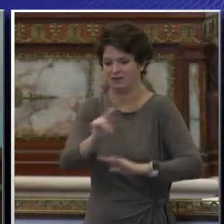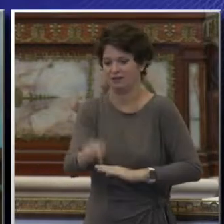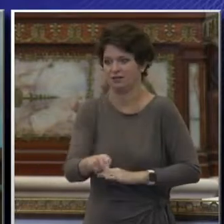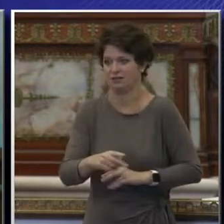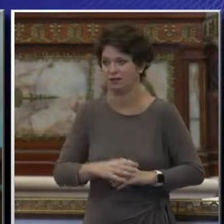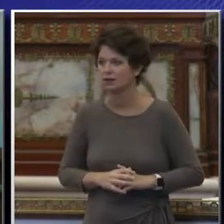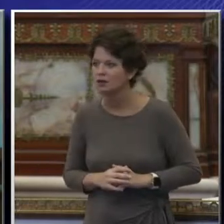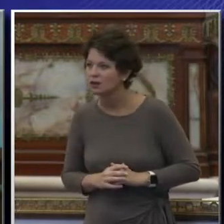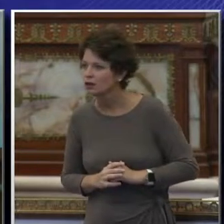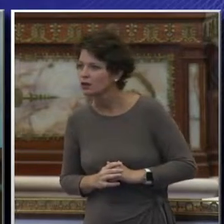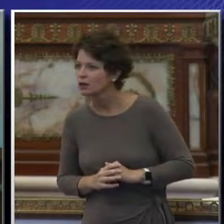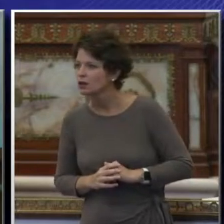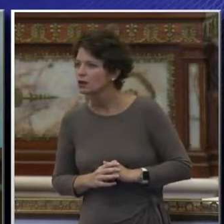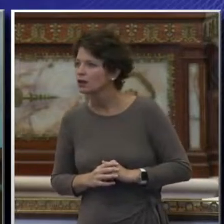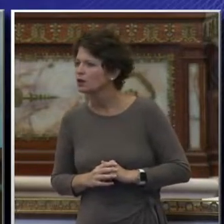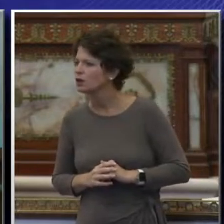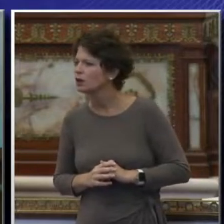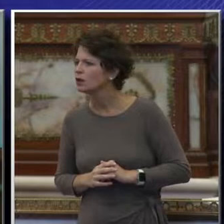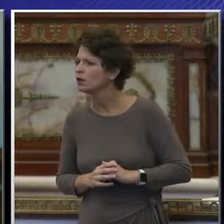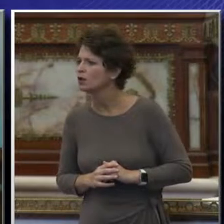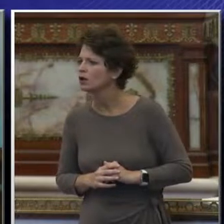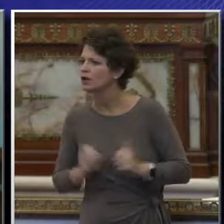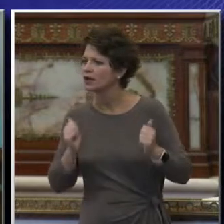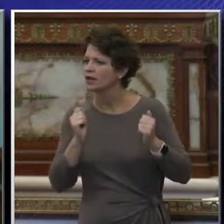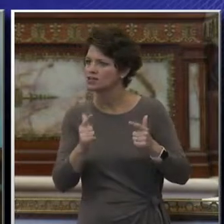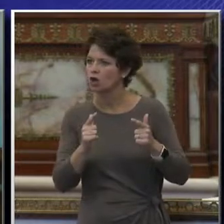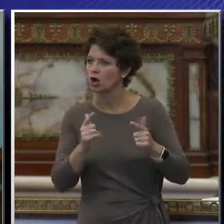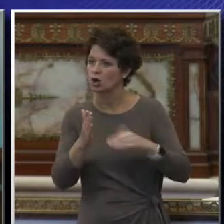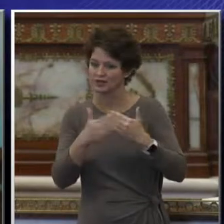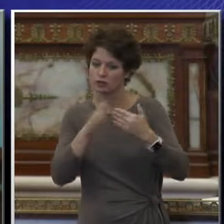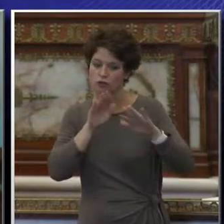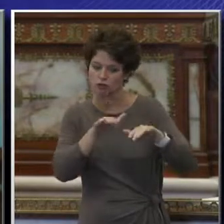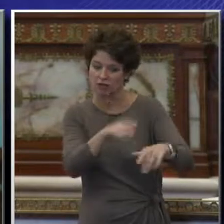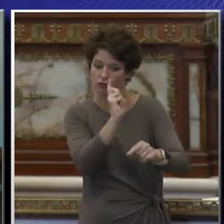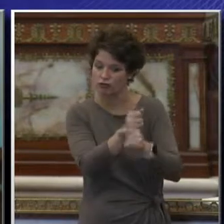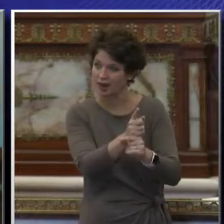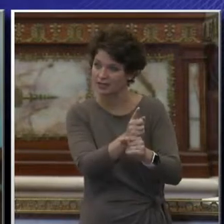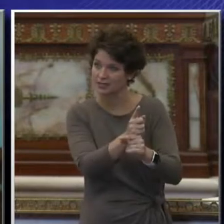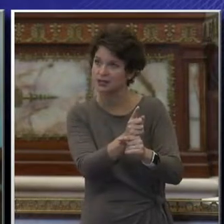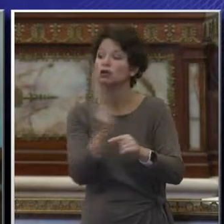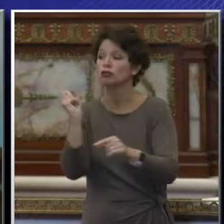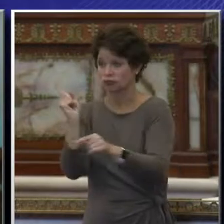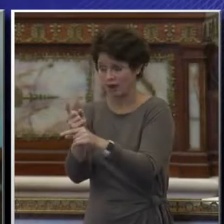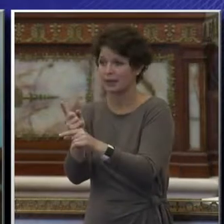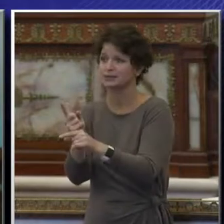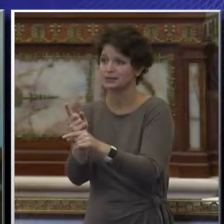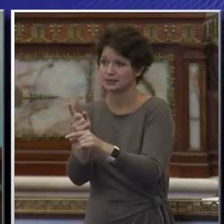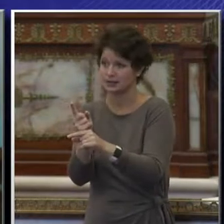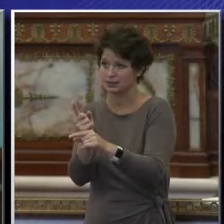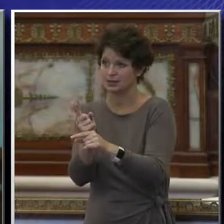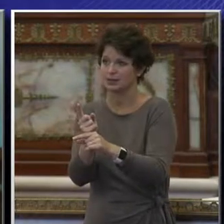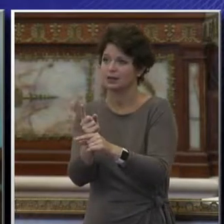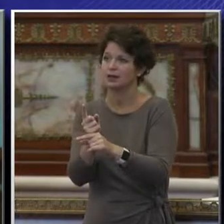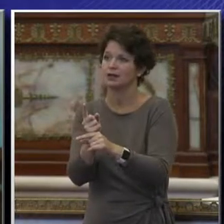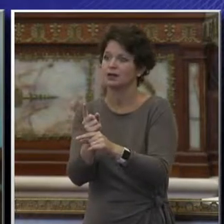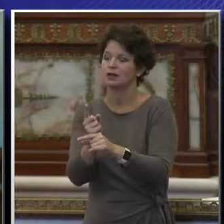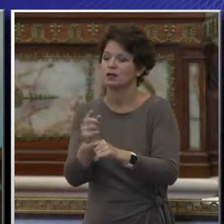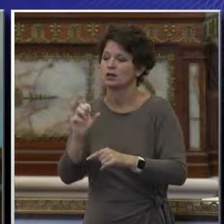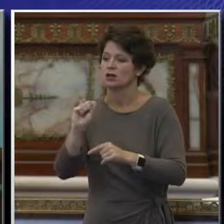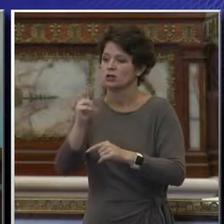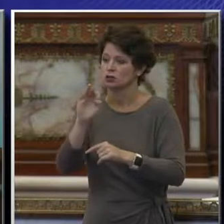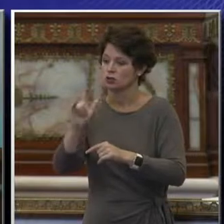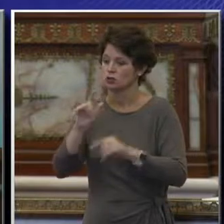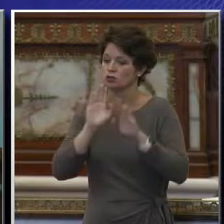Riverside, right? All of it. All of it is Riverside, too. That's right. It straddles both sides of the Schuylkill